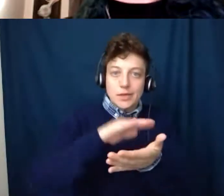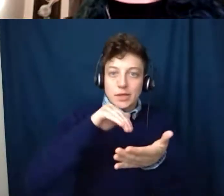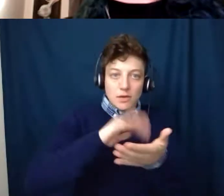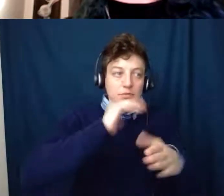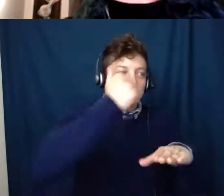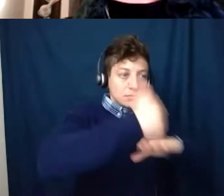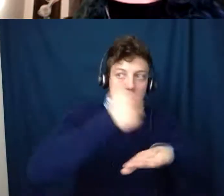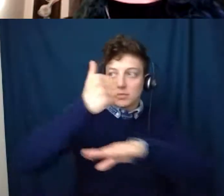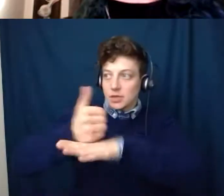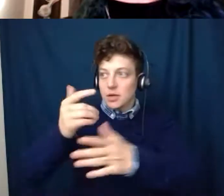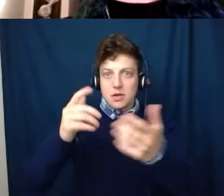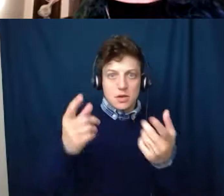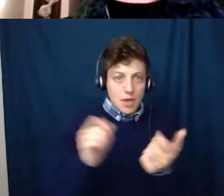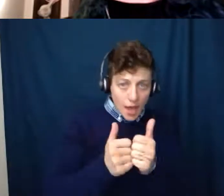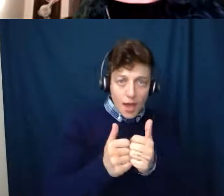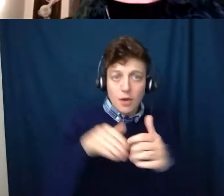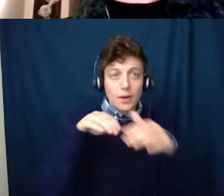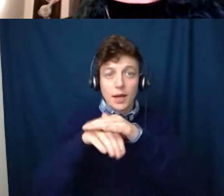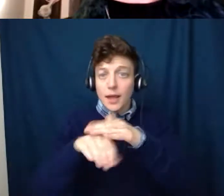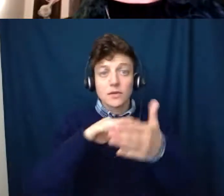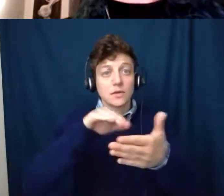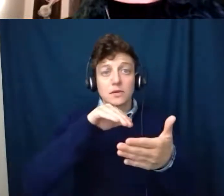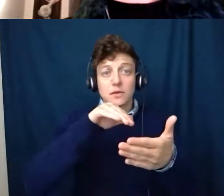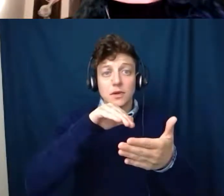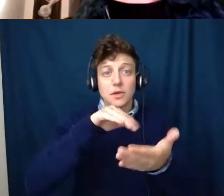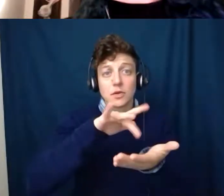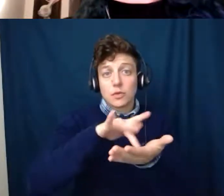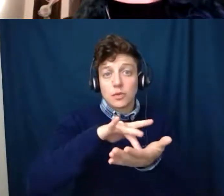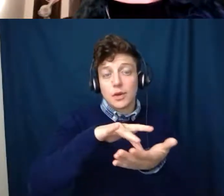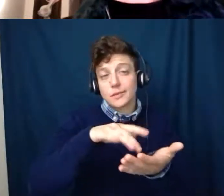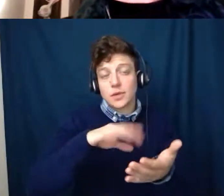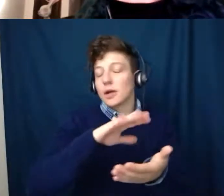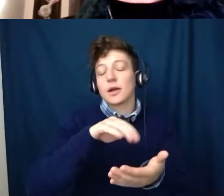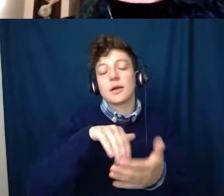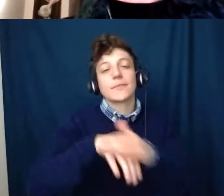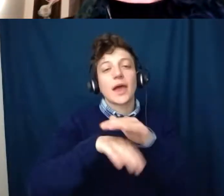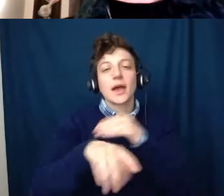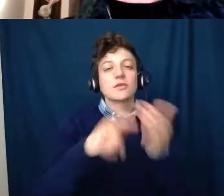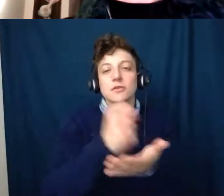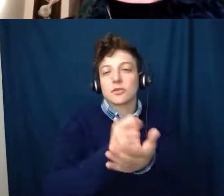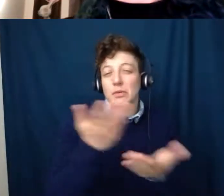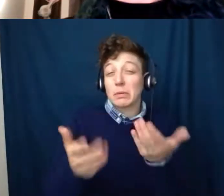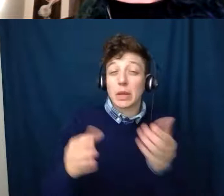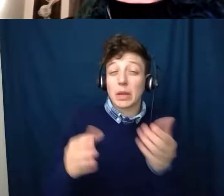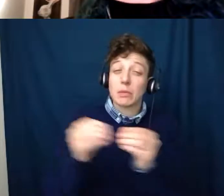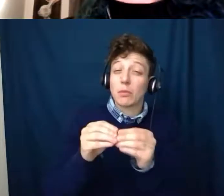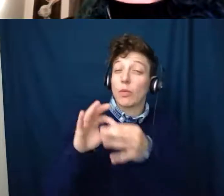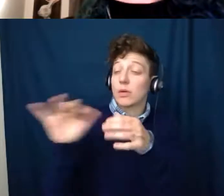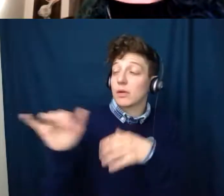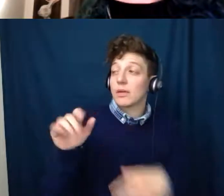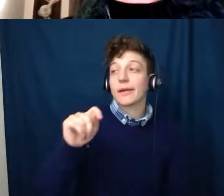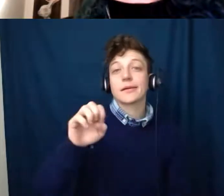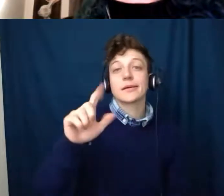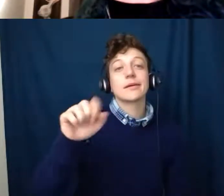to treatment in those settings, or maybe more innovative models like a telehealth approach. Yeah. Awesome. Thanks for that